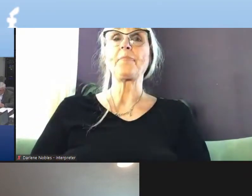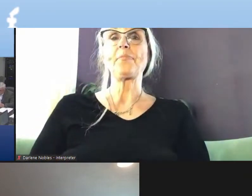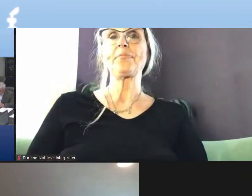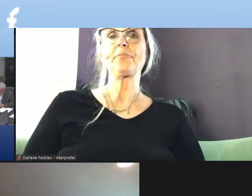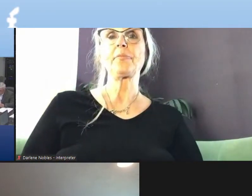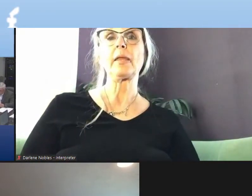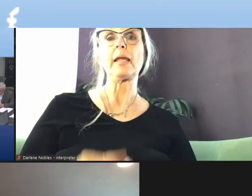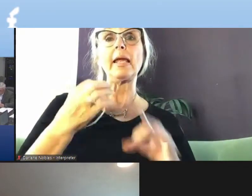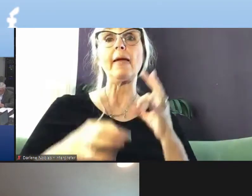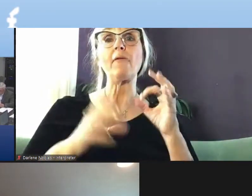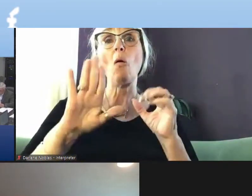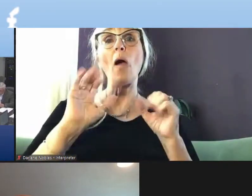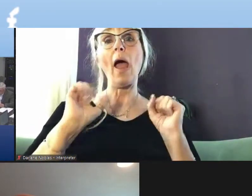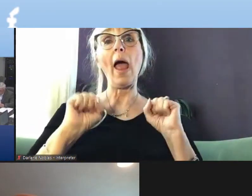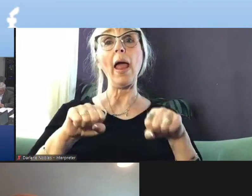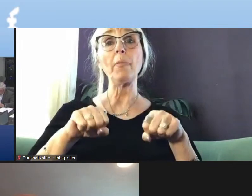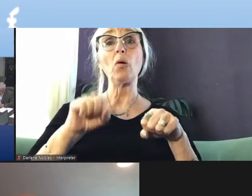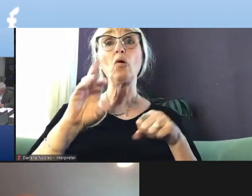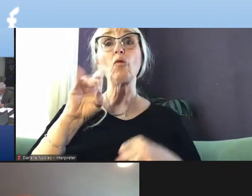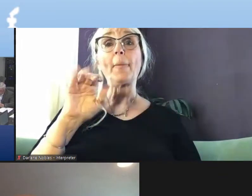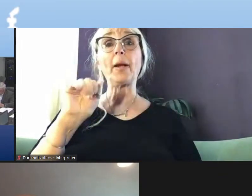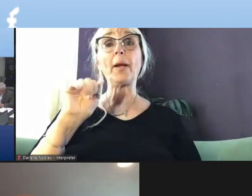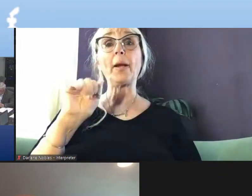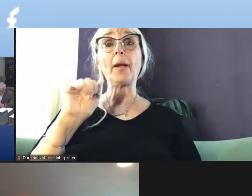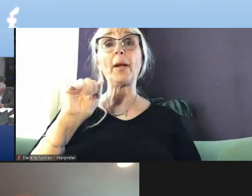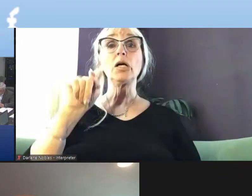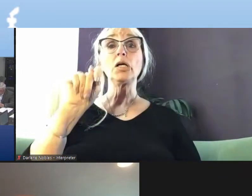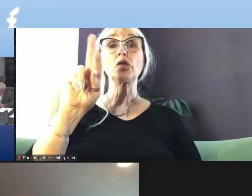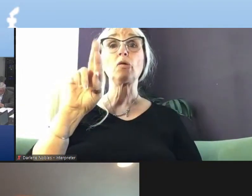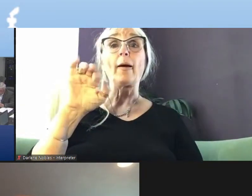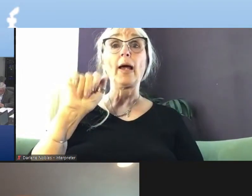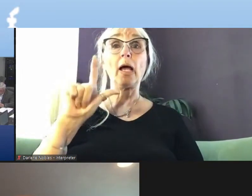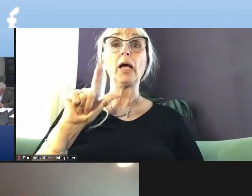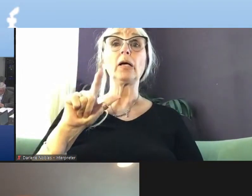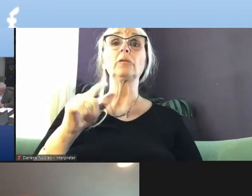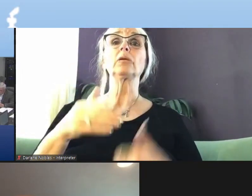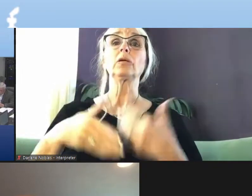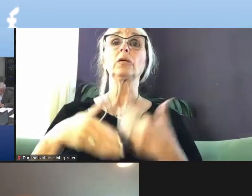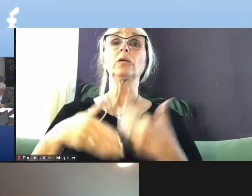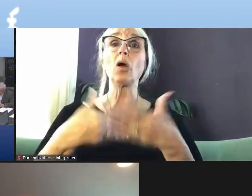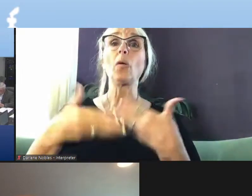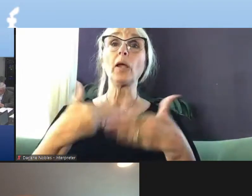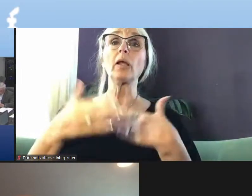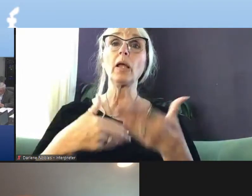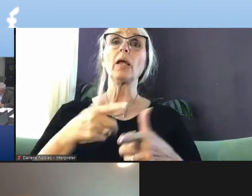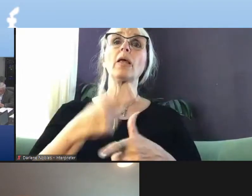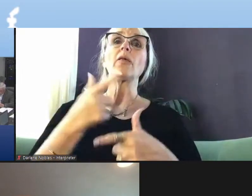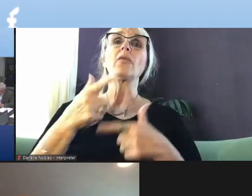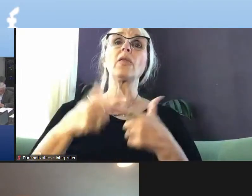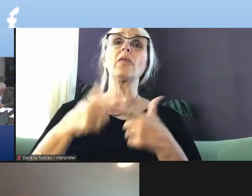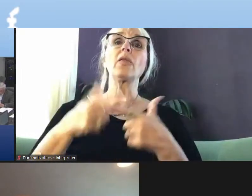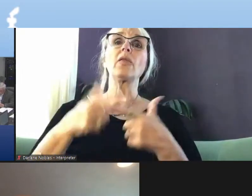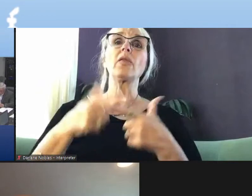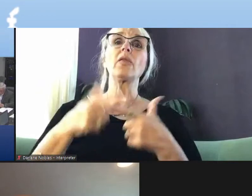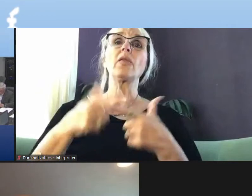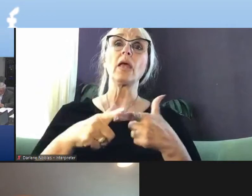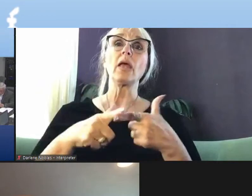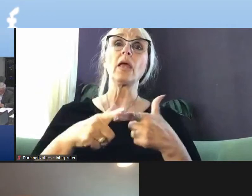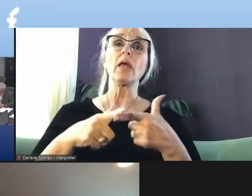to get the criminal trials rolling, that ends up taking people out of your jail.